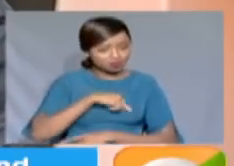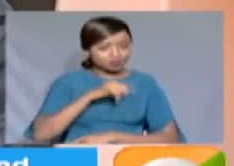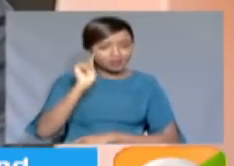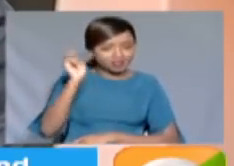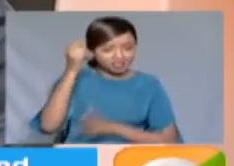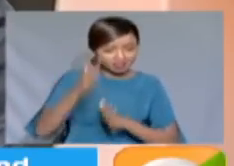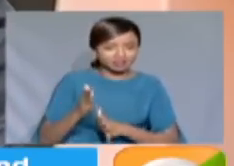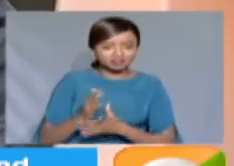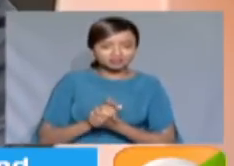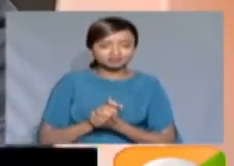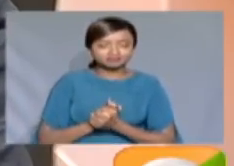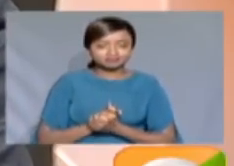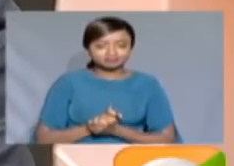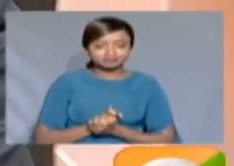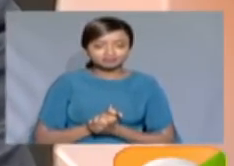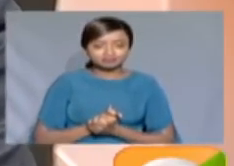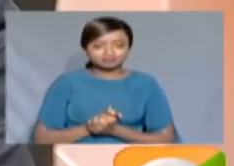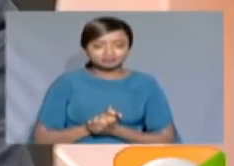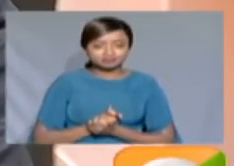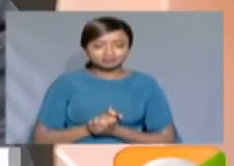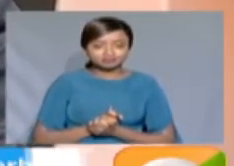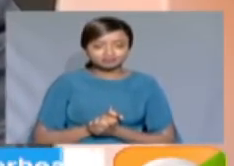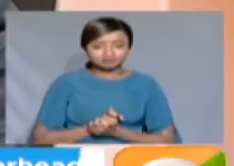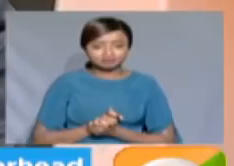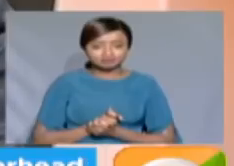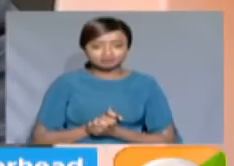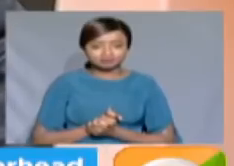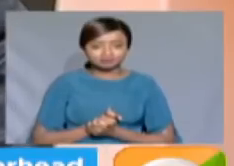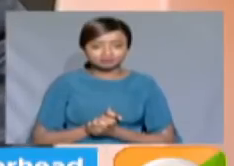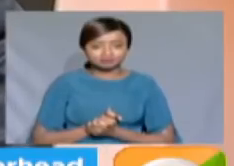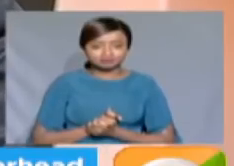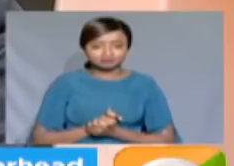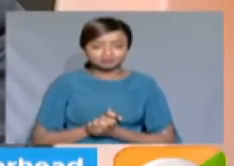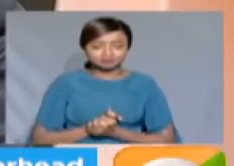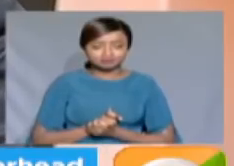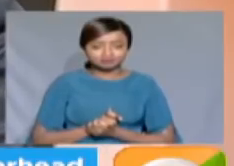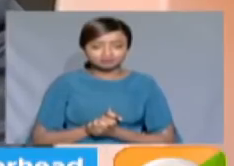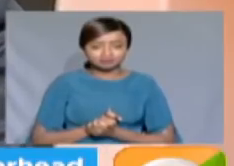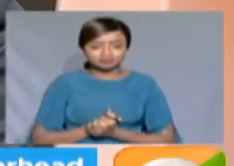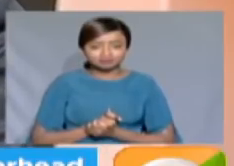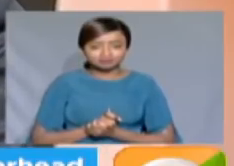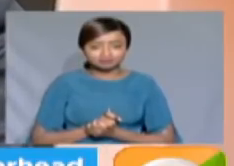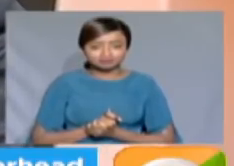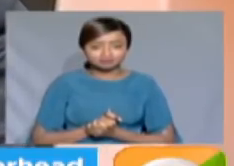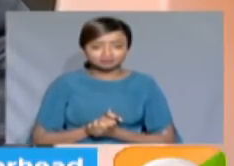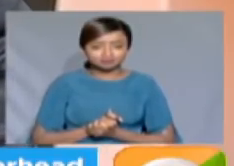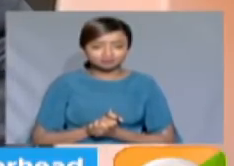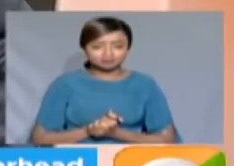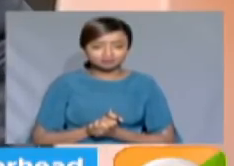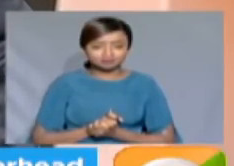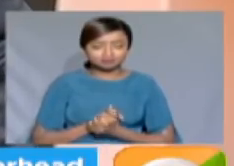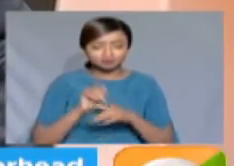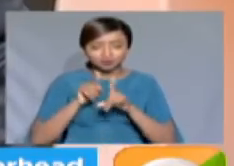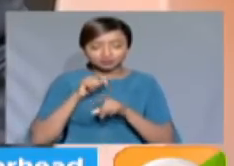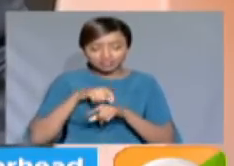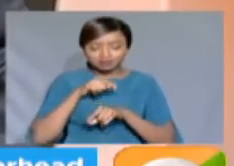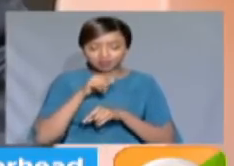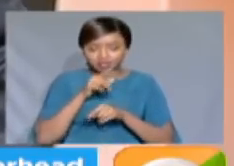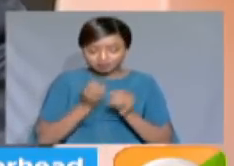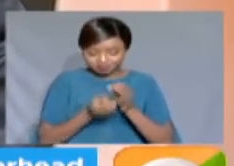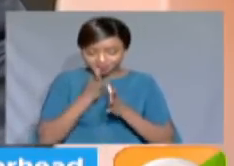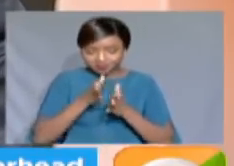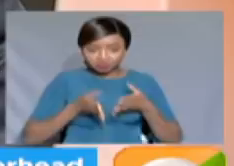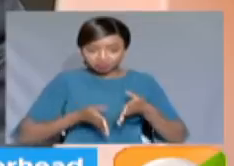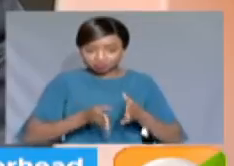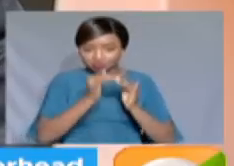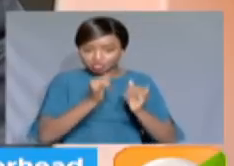line one. If you had BRT line one, that is one of it. Mm-hmm. And therefore, even as we do this expressway, we are coming along